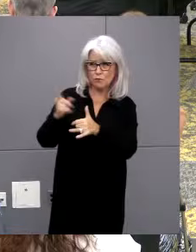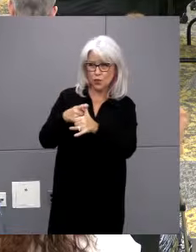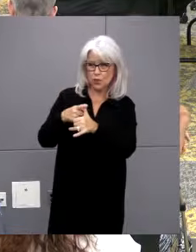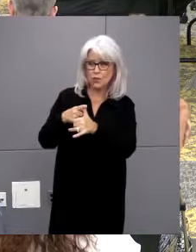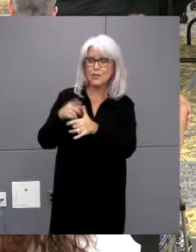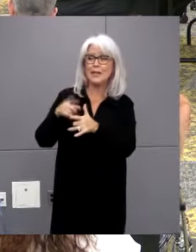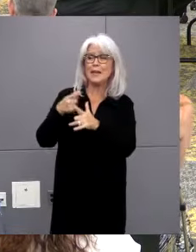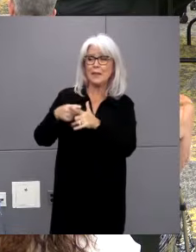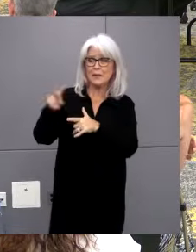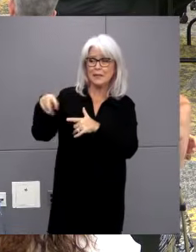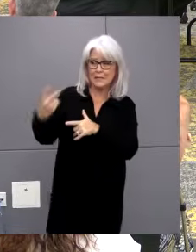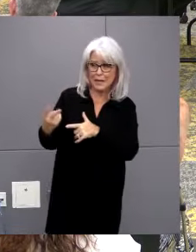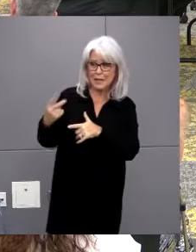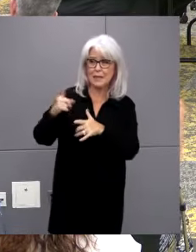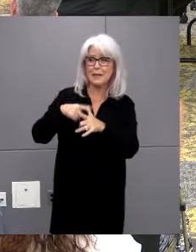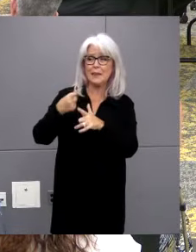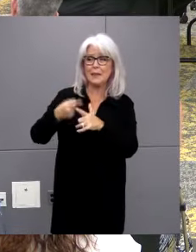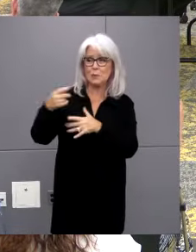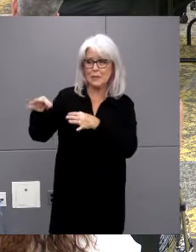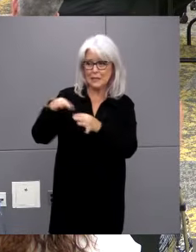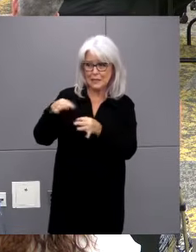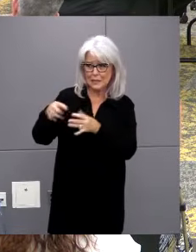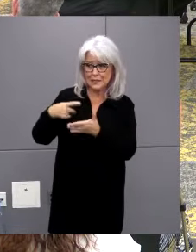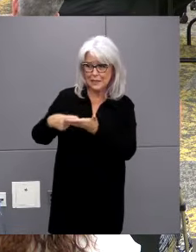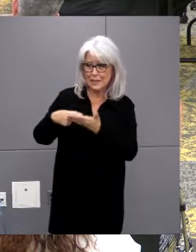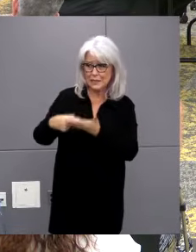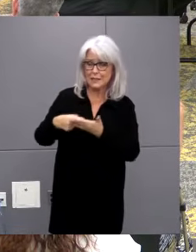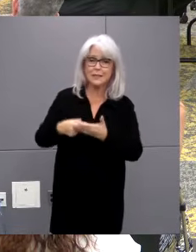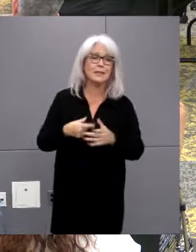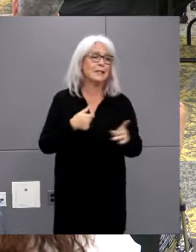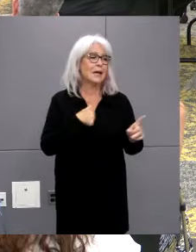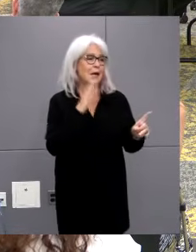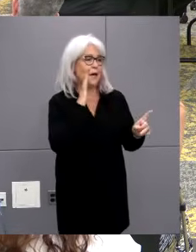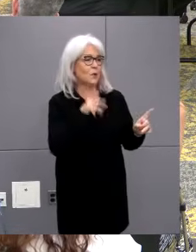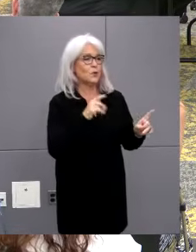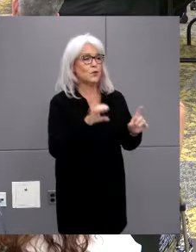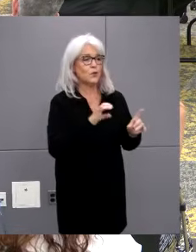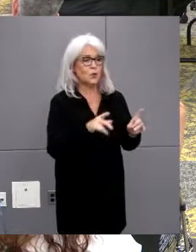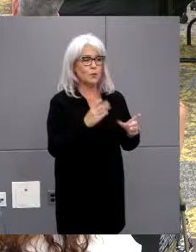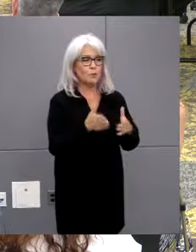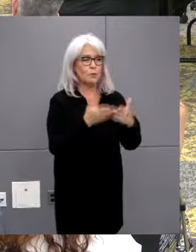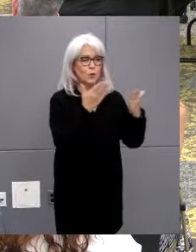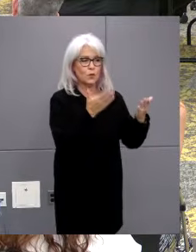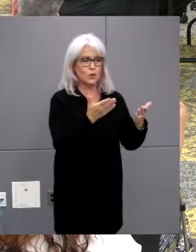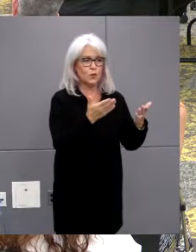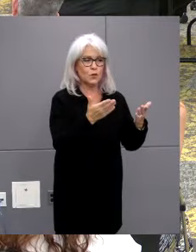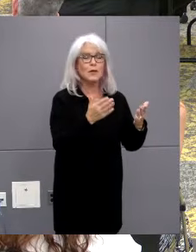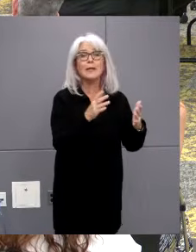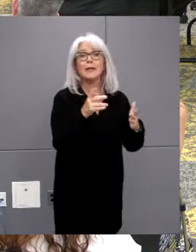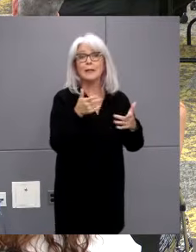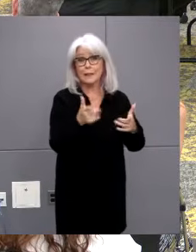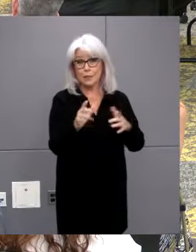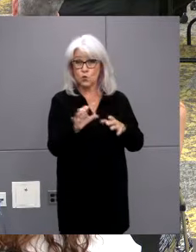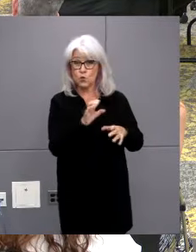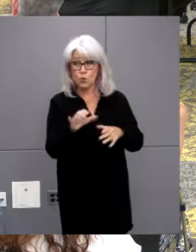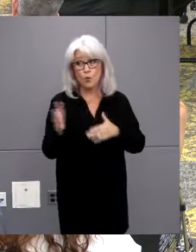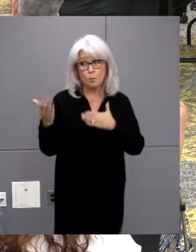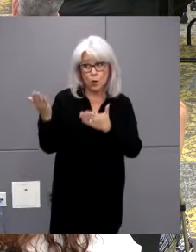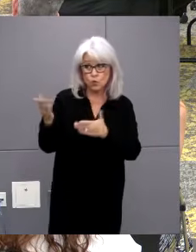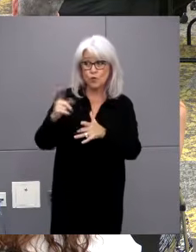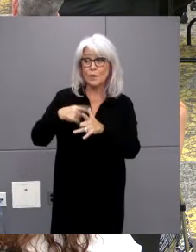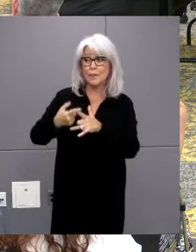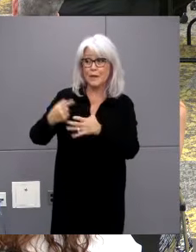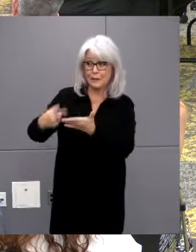And then a second, then we discuss it, right? I was going to get to the motion, yes. Okay, well, let's do the motion and then the